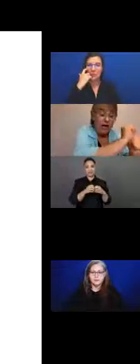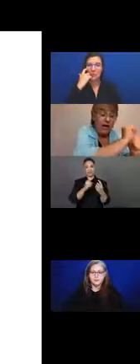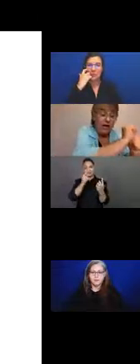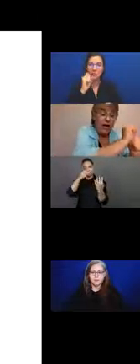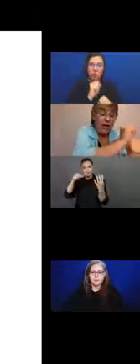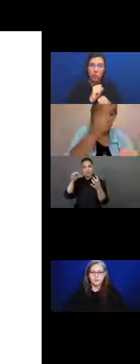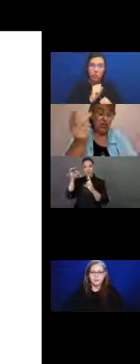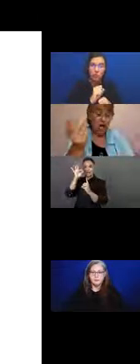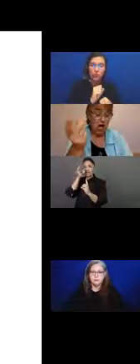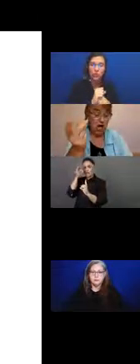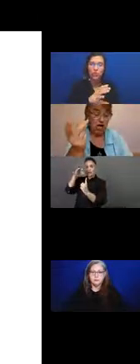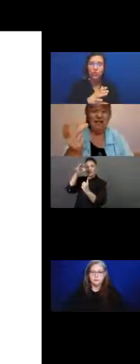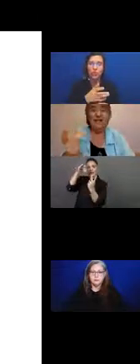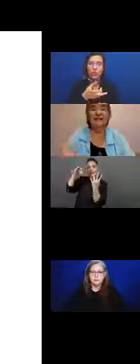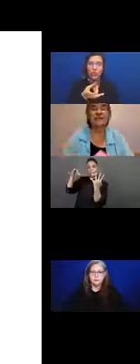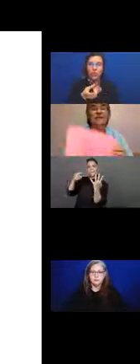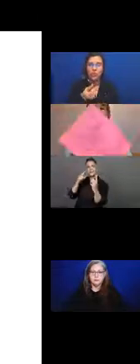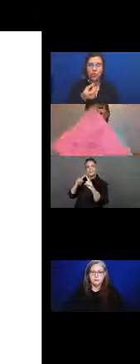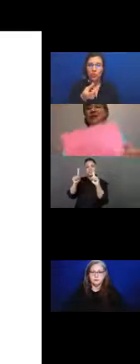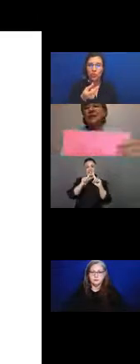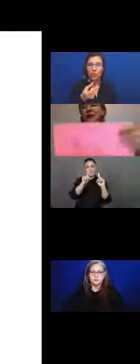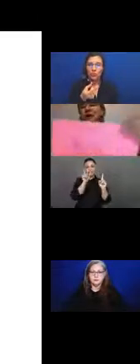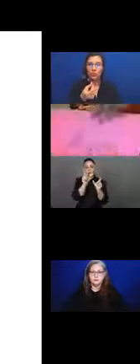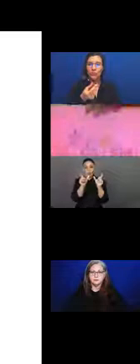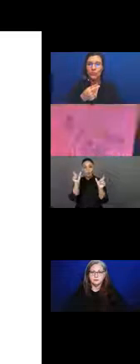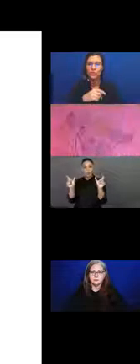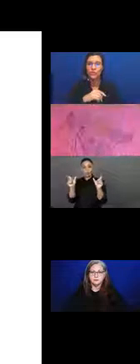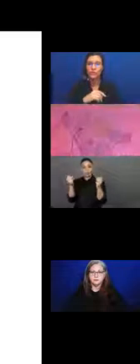work, dog. So